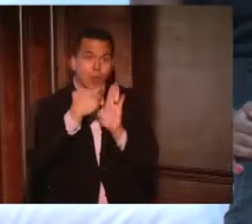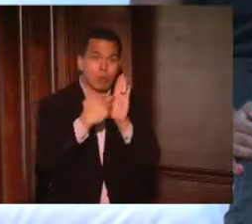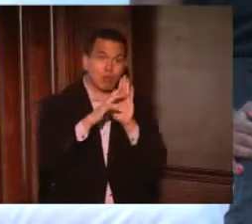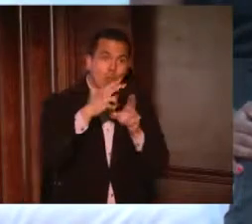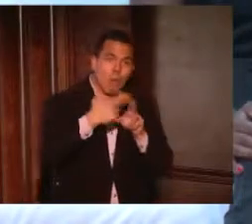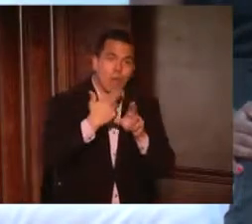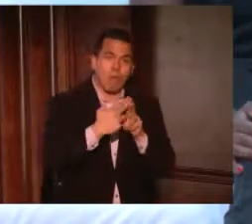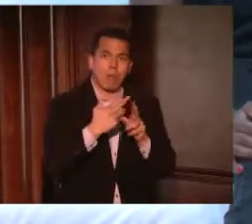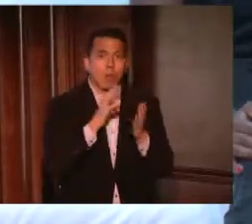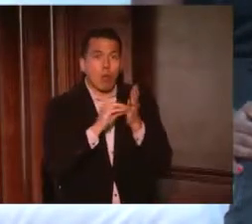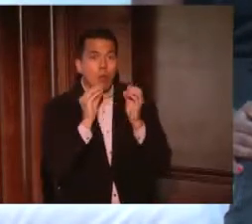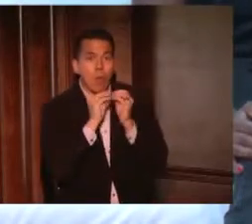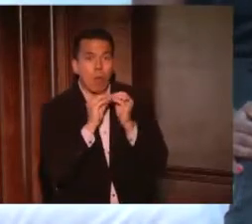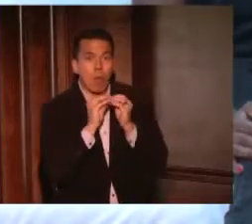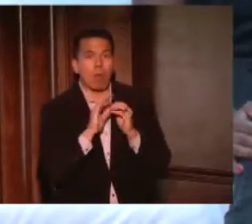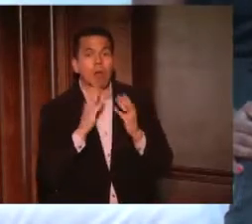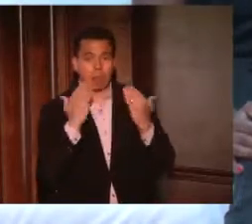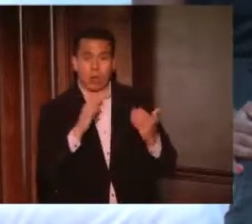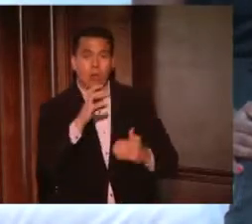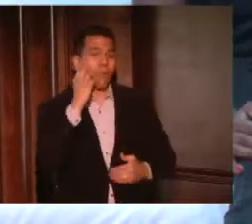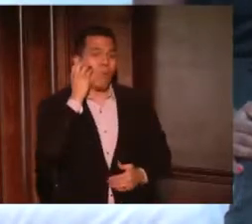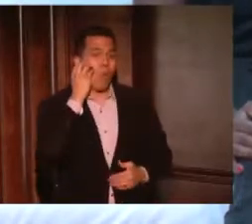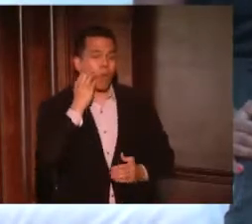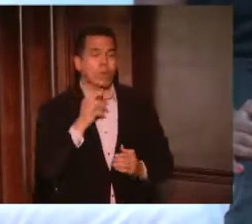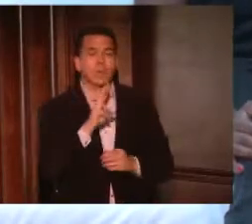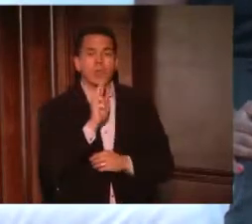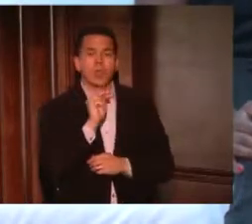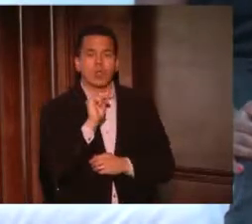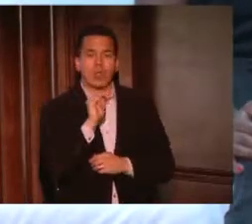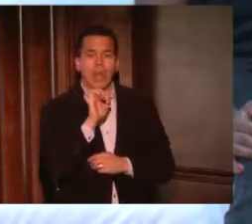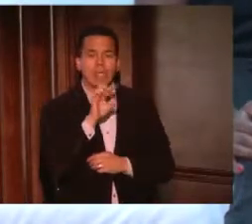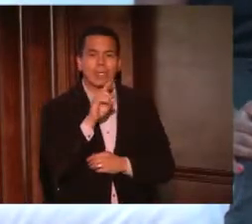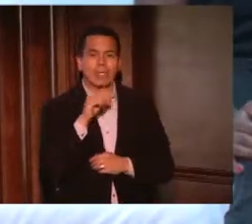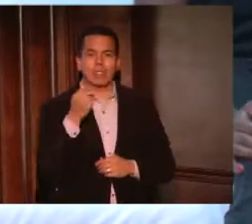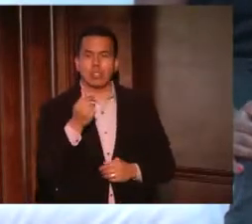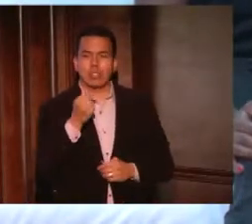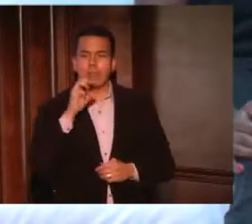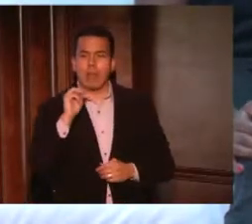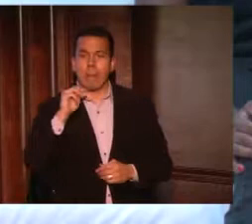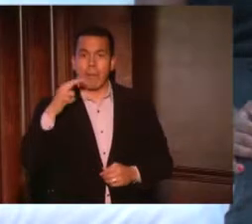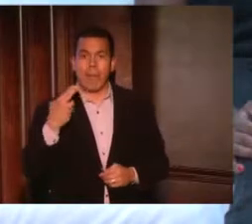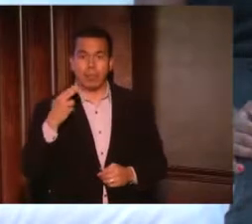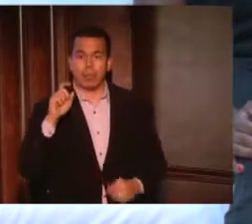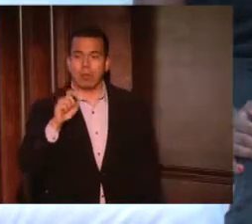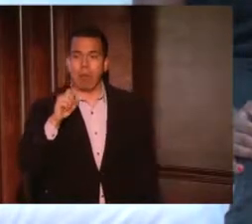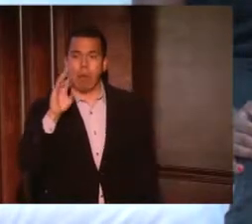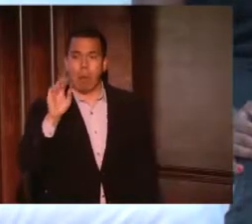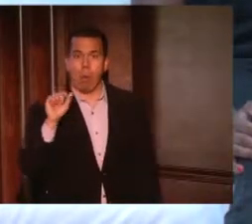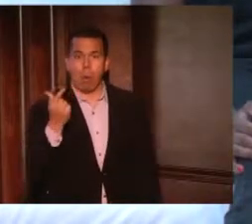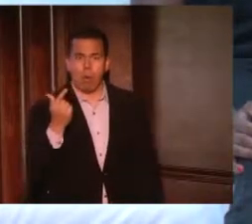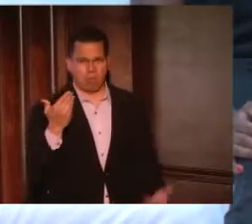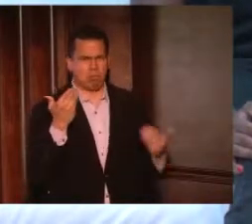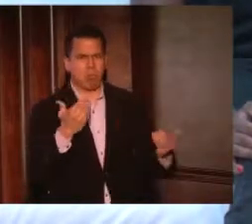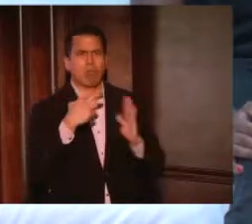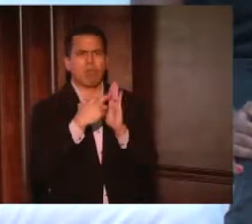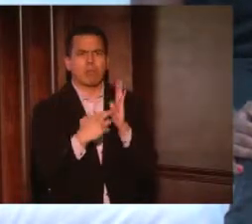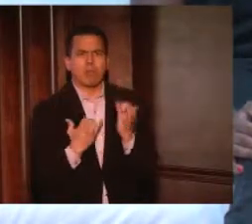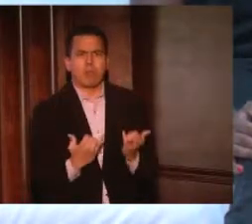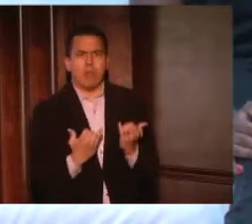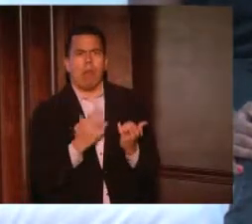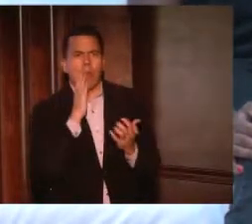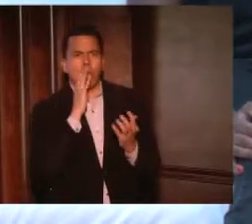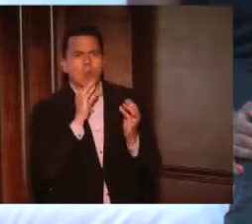it, if you grab your phones out, UnitedGMH for globalmentalhealth.org. You can register now to find out more